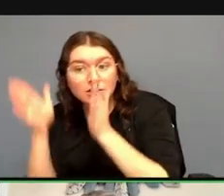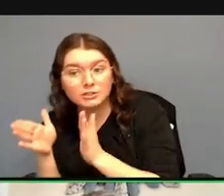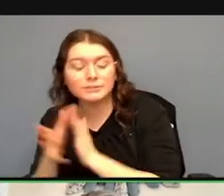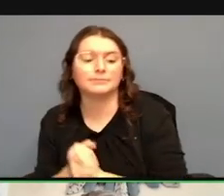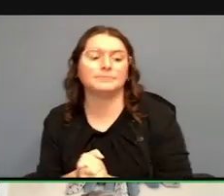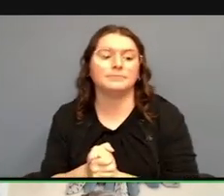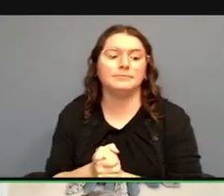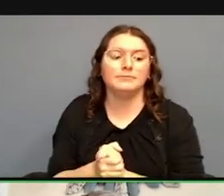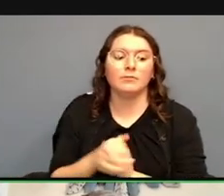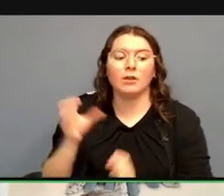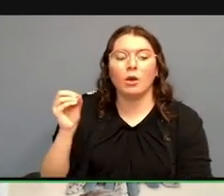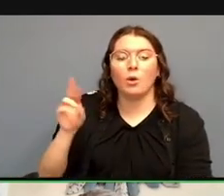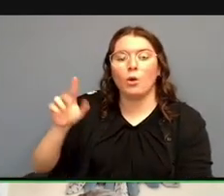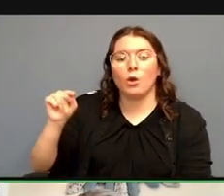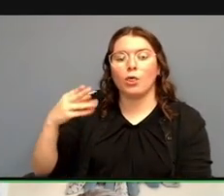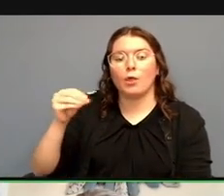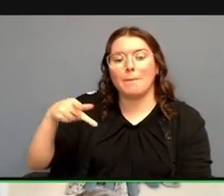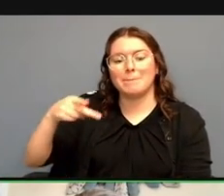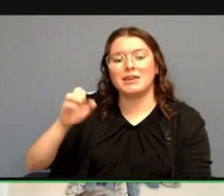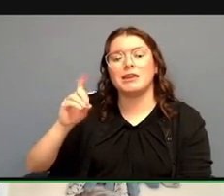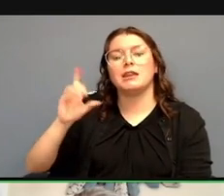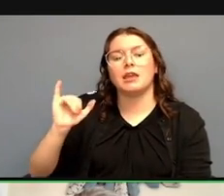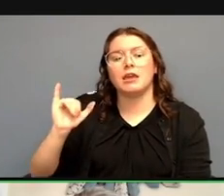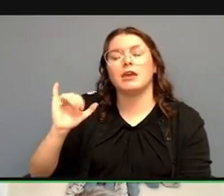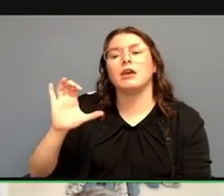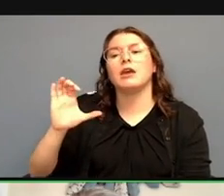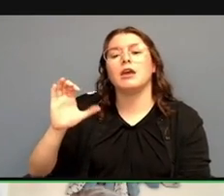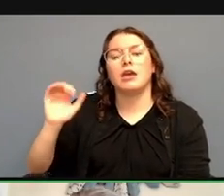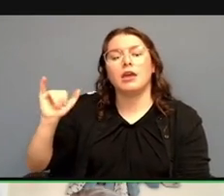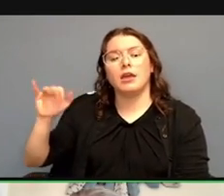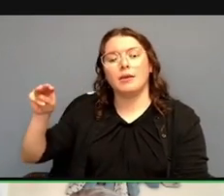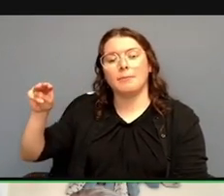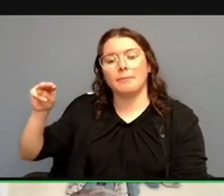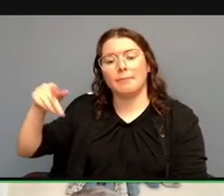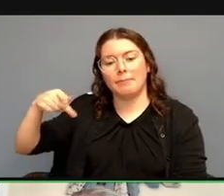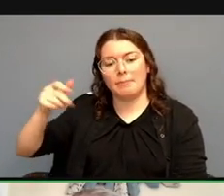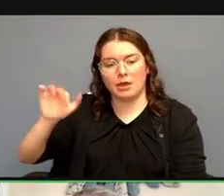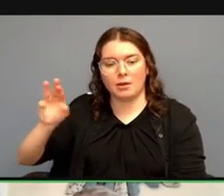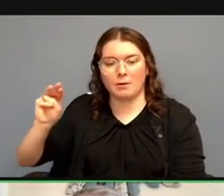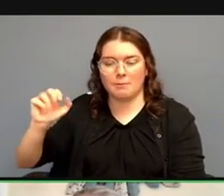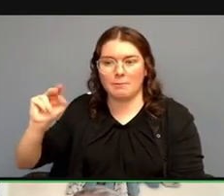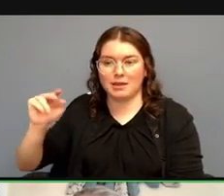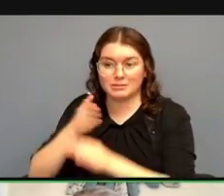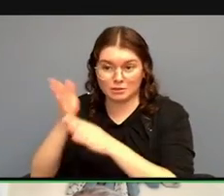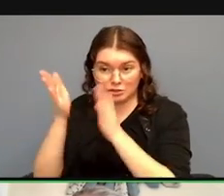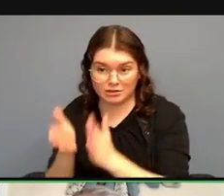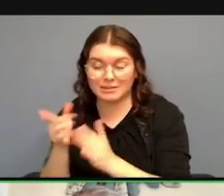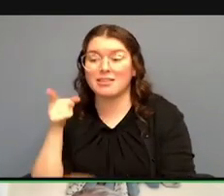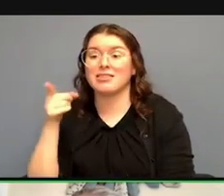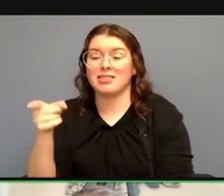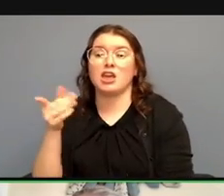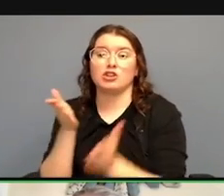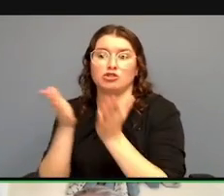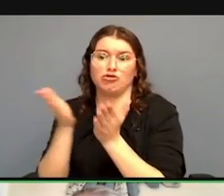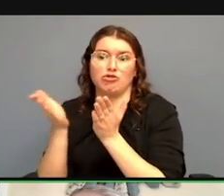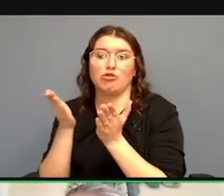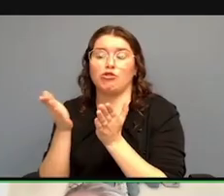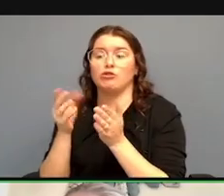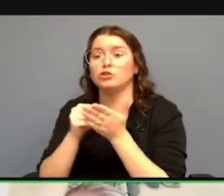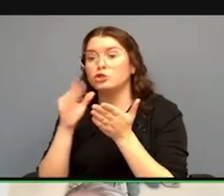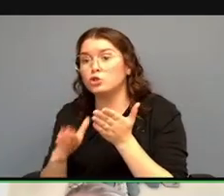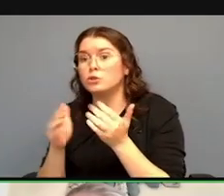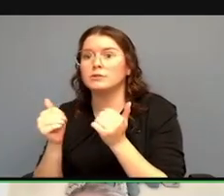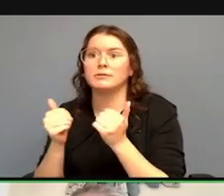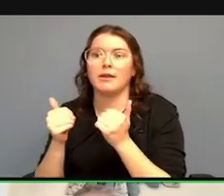an orthopedic impairment specialist. That's someone who's going to service students who might have a disability like